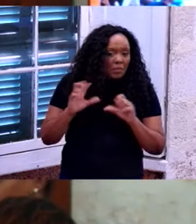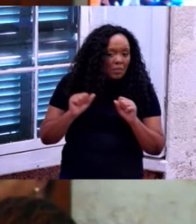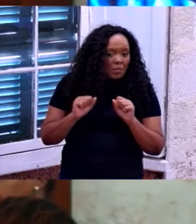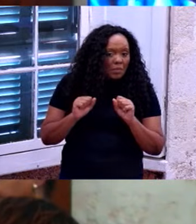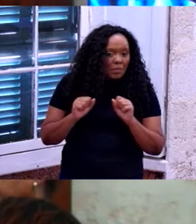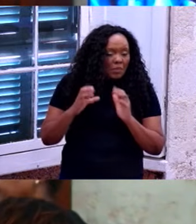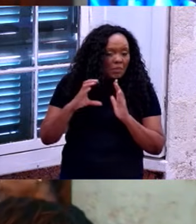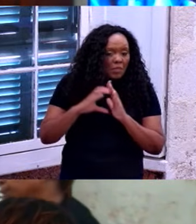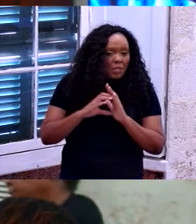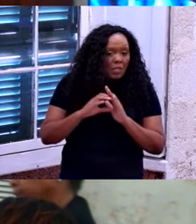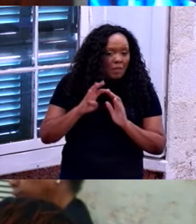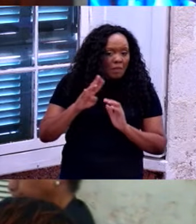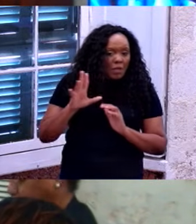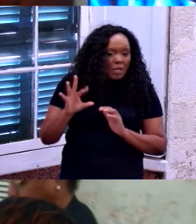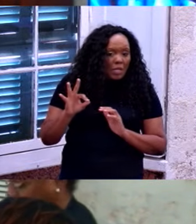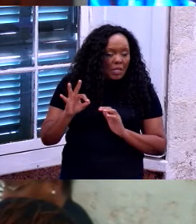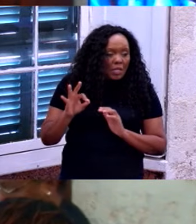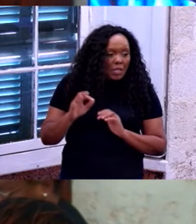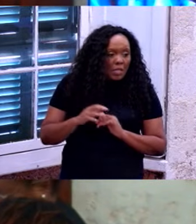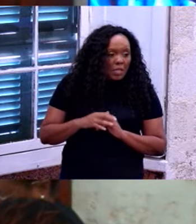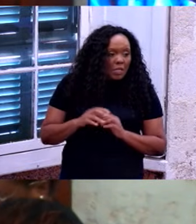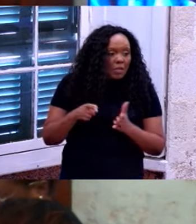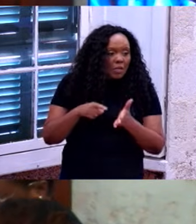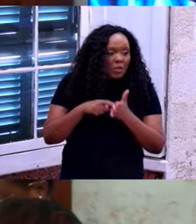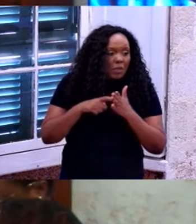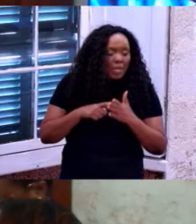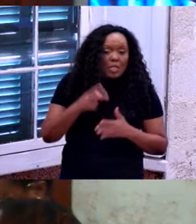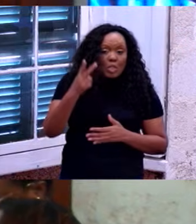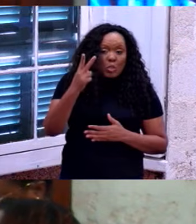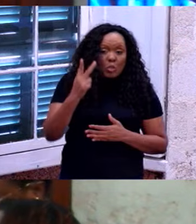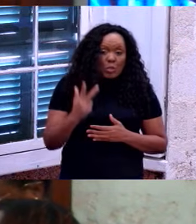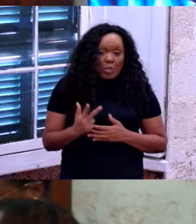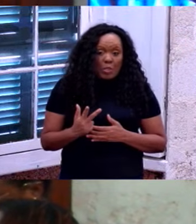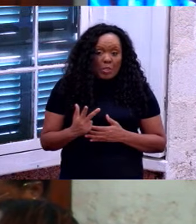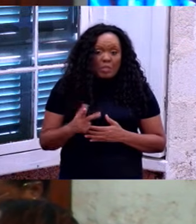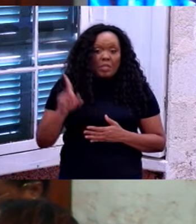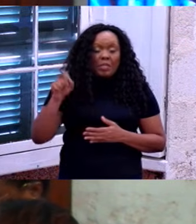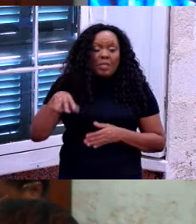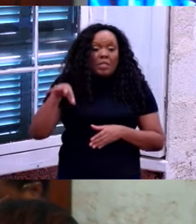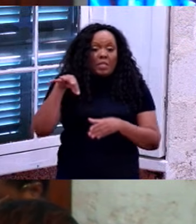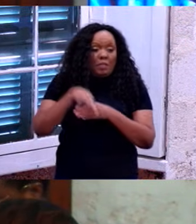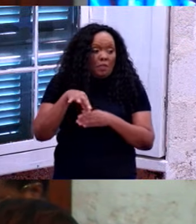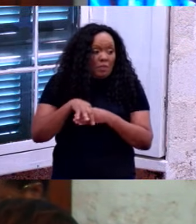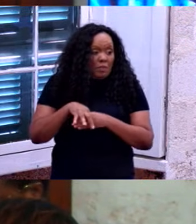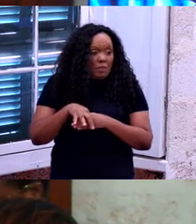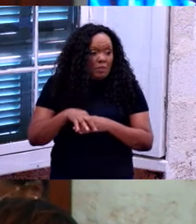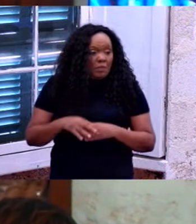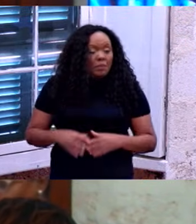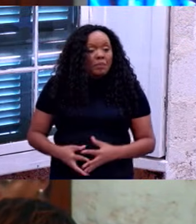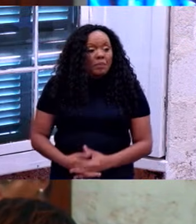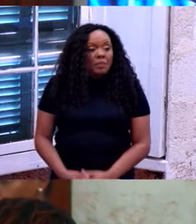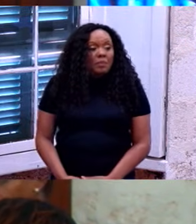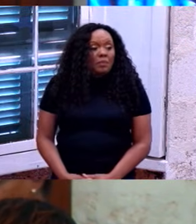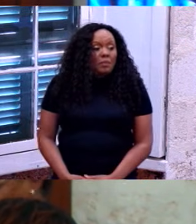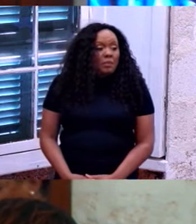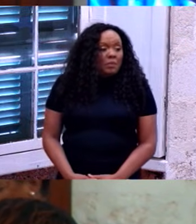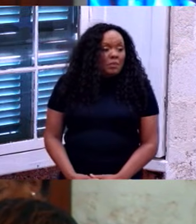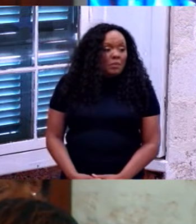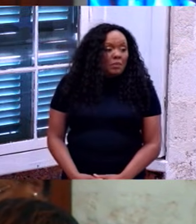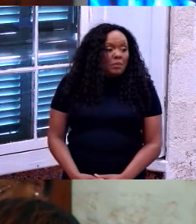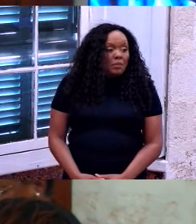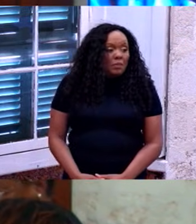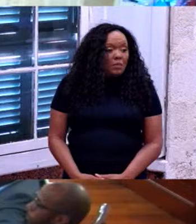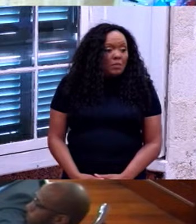Constitution, and it requires a 2/3 majority, we need to take a vote at this time. Please